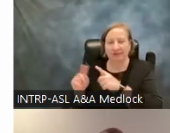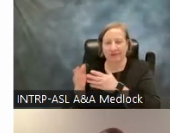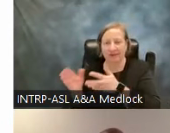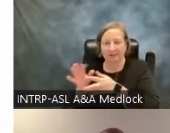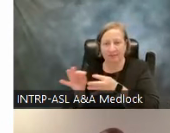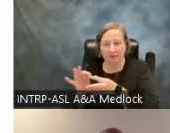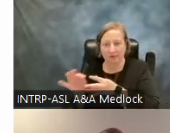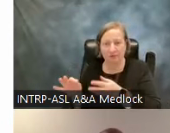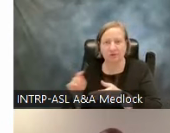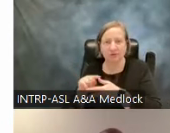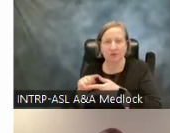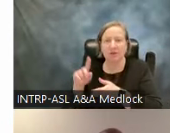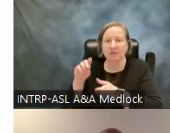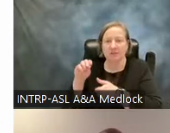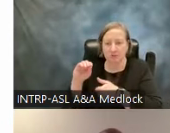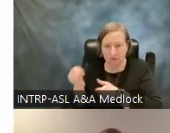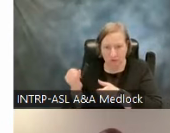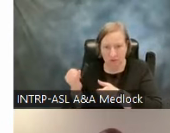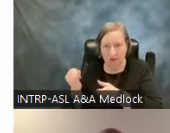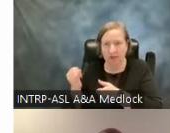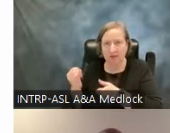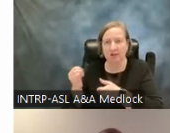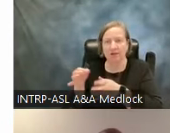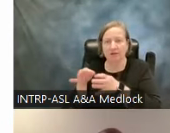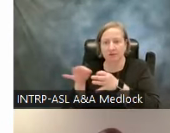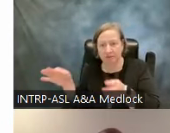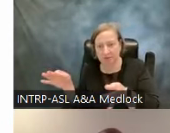here: the DOJ citation,